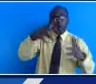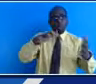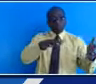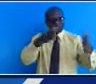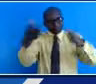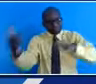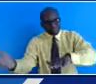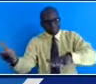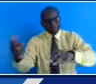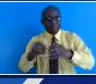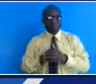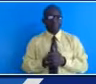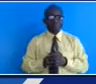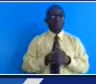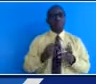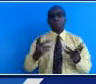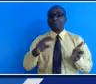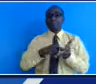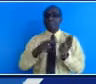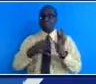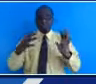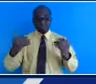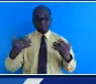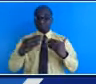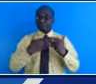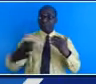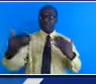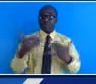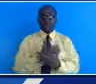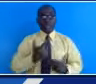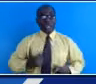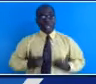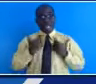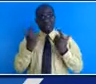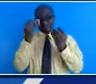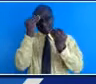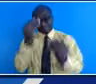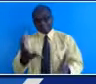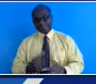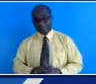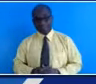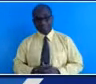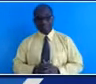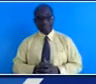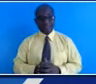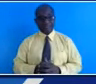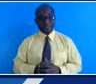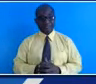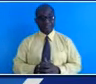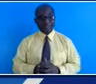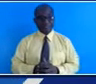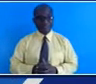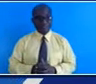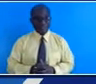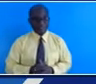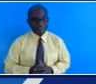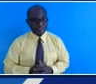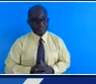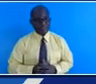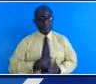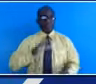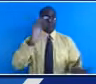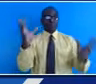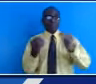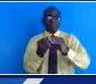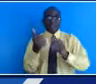now, in the totality of it, 18% of the people that we've tested for COVID have been positive. And as a percentage, that's down from